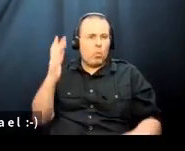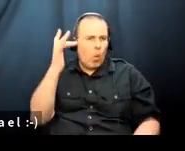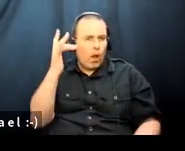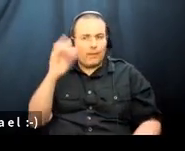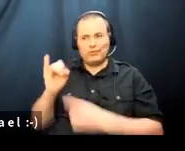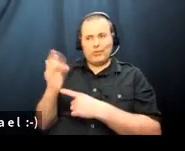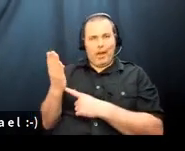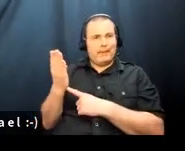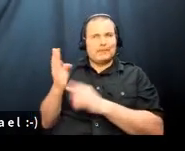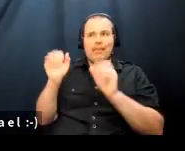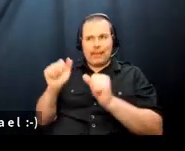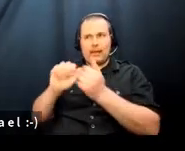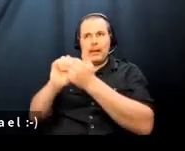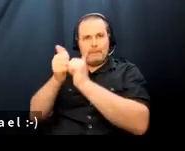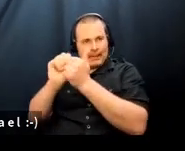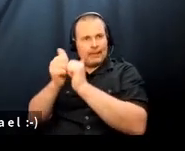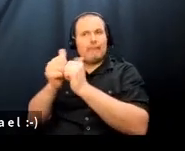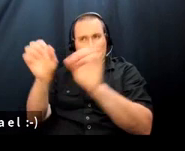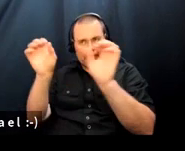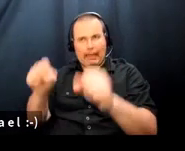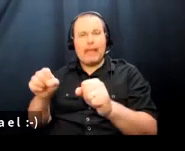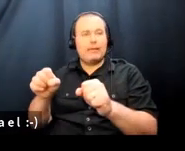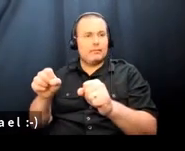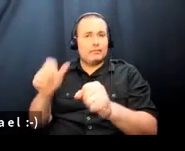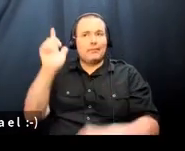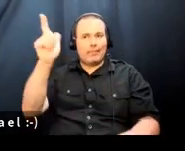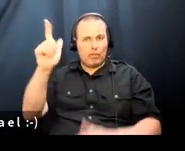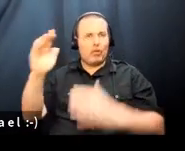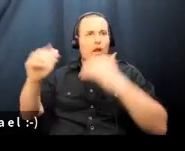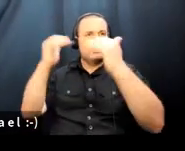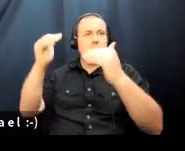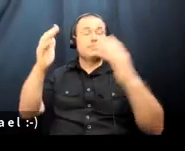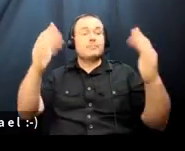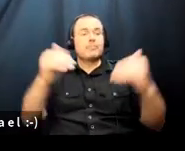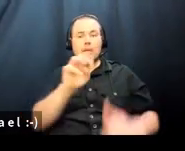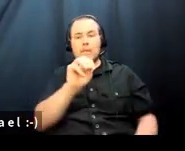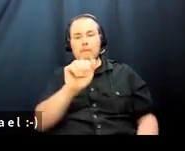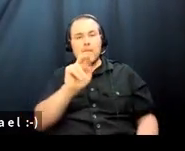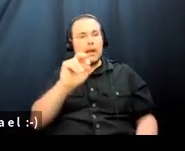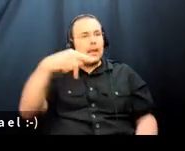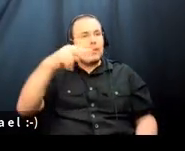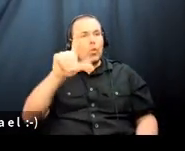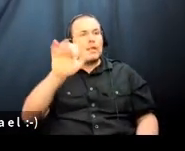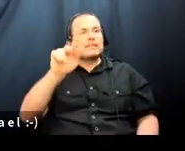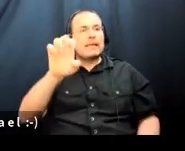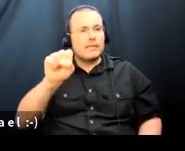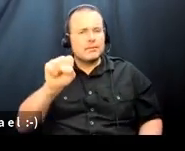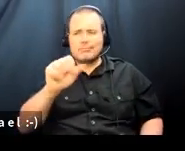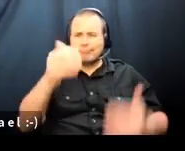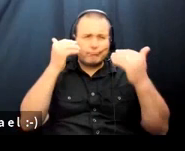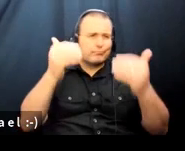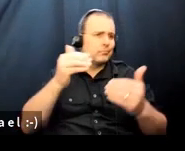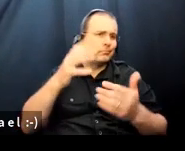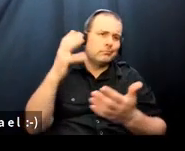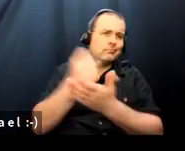jobs when they become adults. Use manipulatives, picture schedules, use